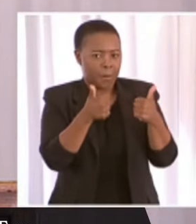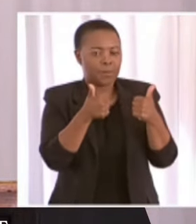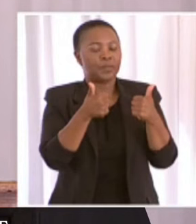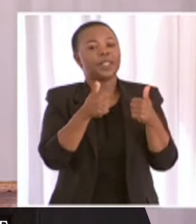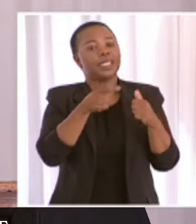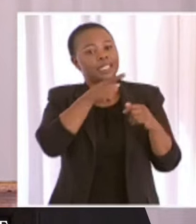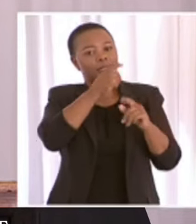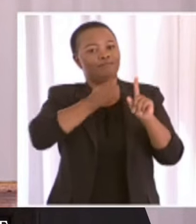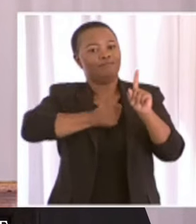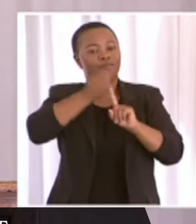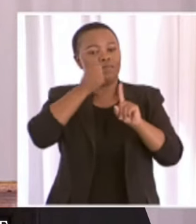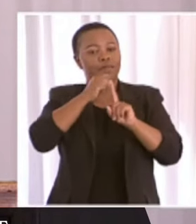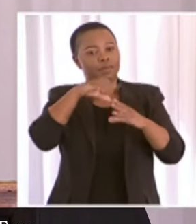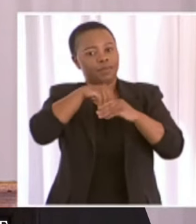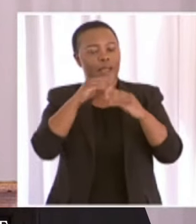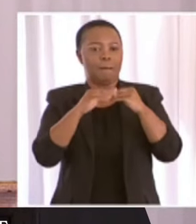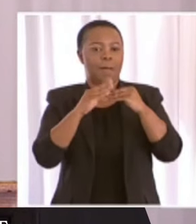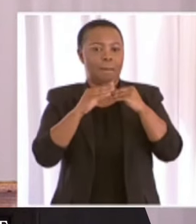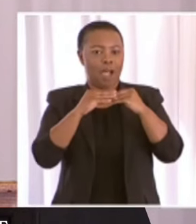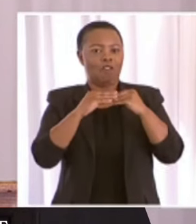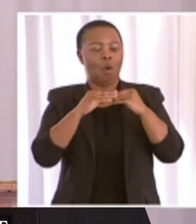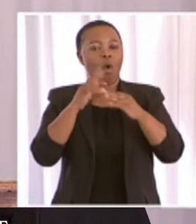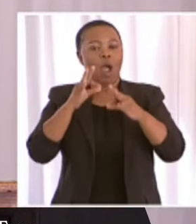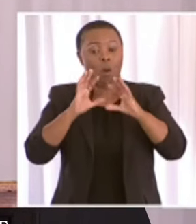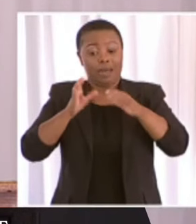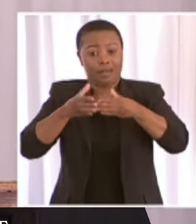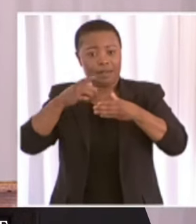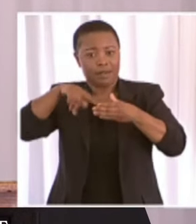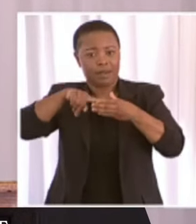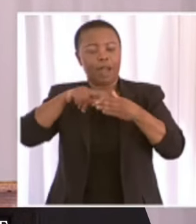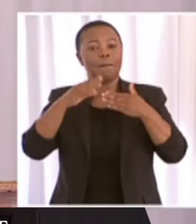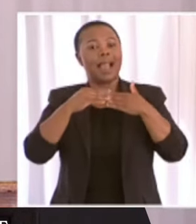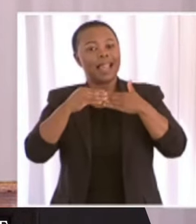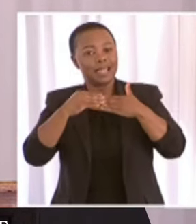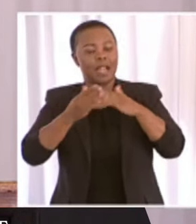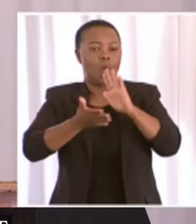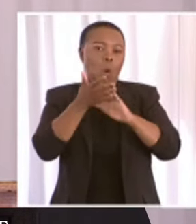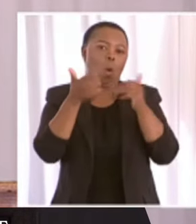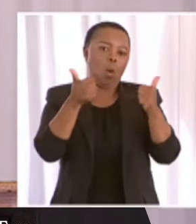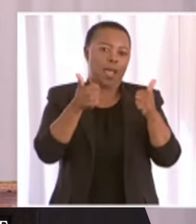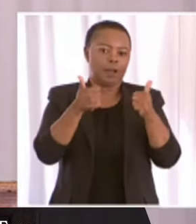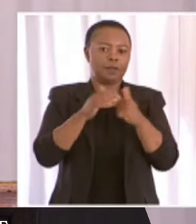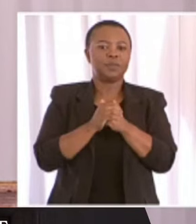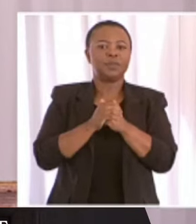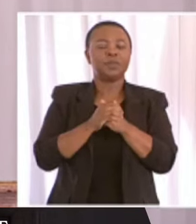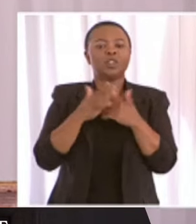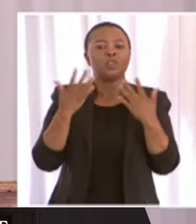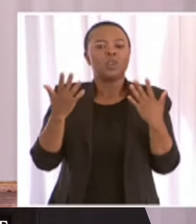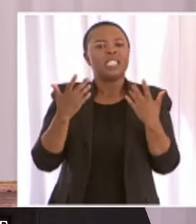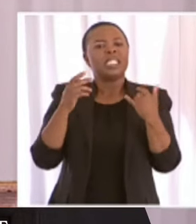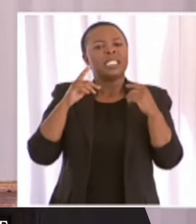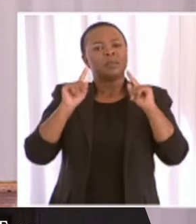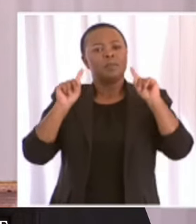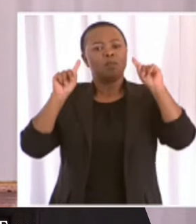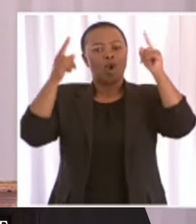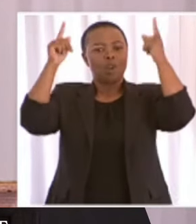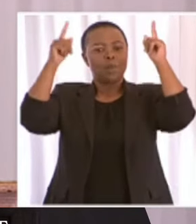cadre of our movement. Go well, my leader. Even though the struggle for a truly non-racial and prosperous